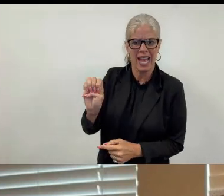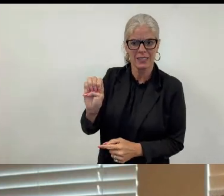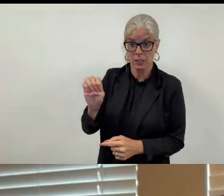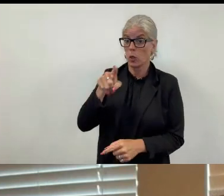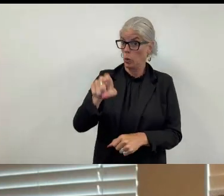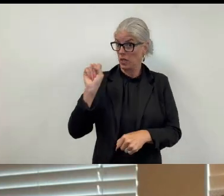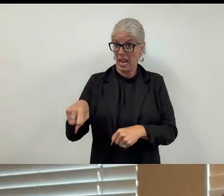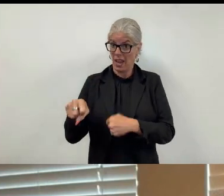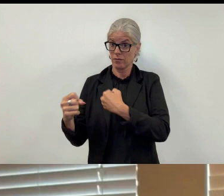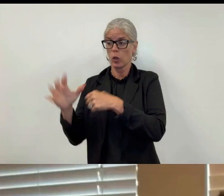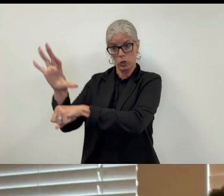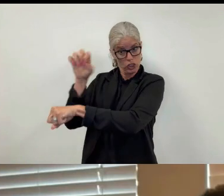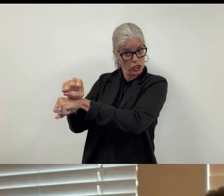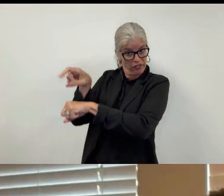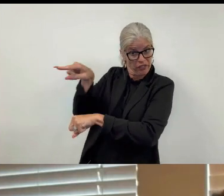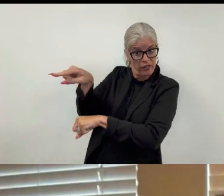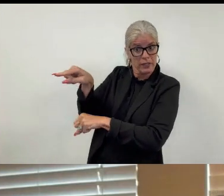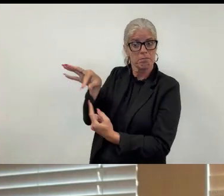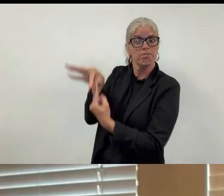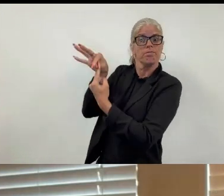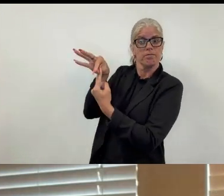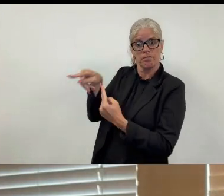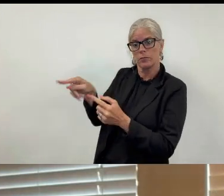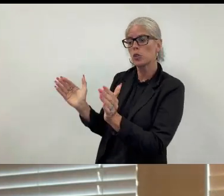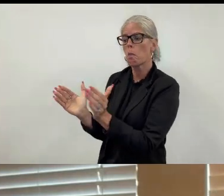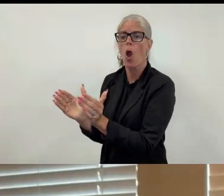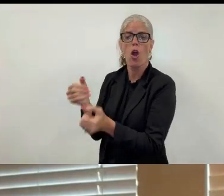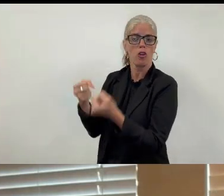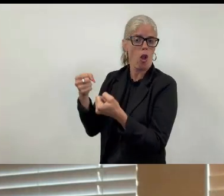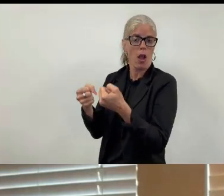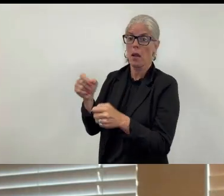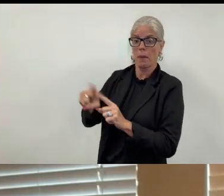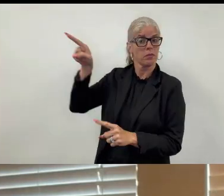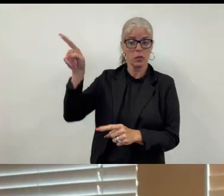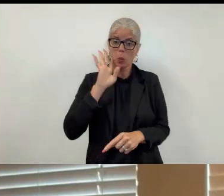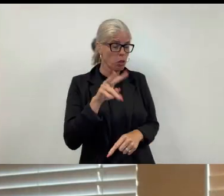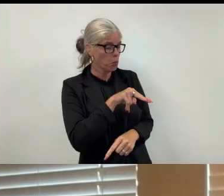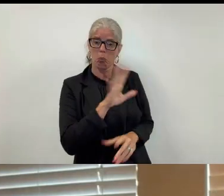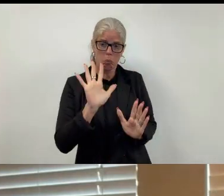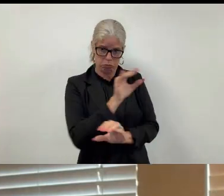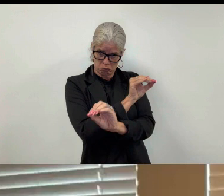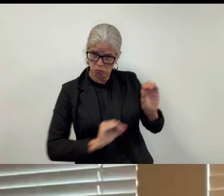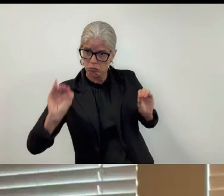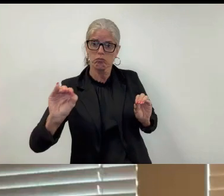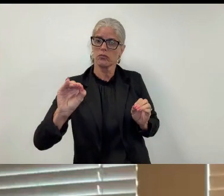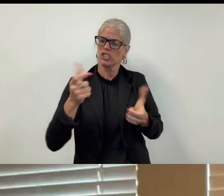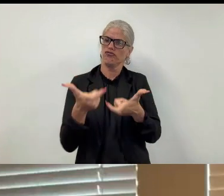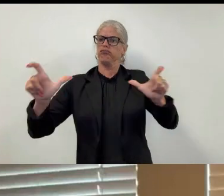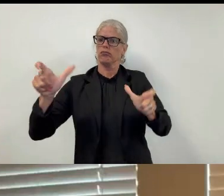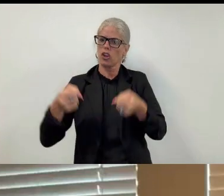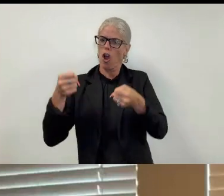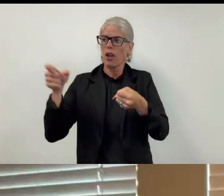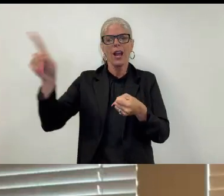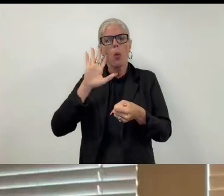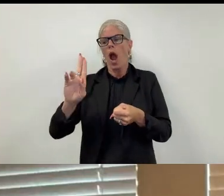And so with most rental car companies, you can reserve the most affordable or the smallest class of vehicle, and they